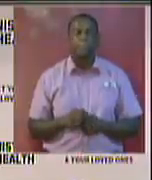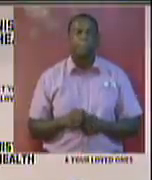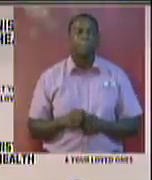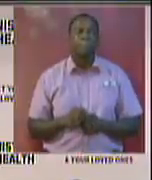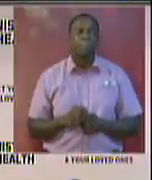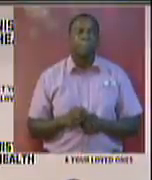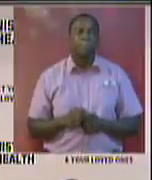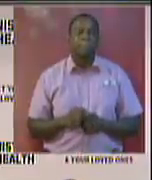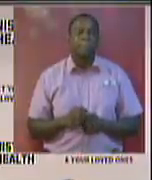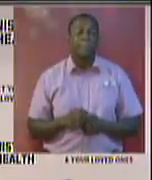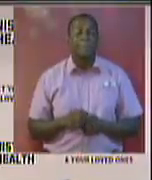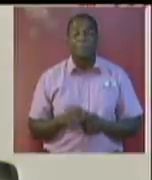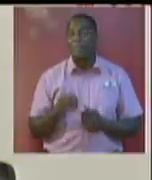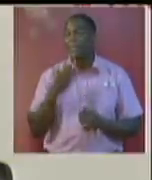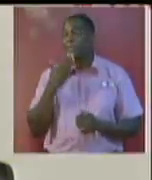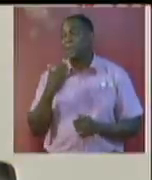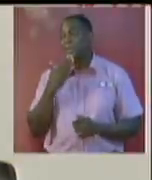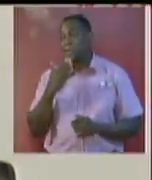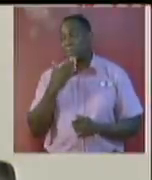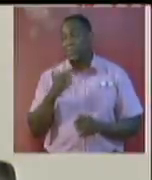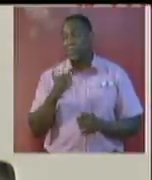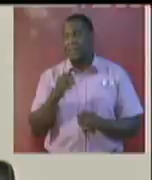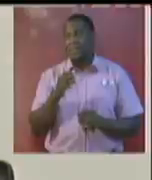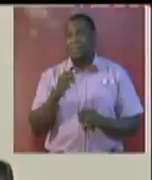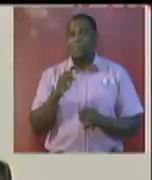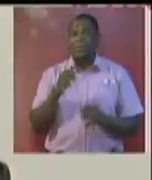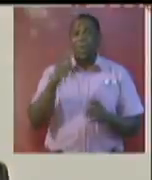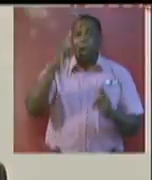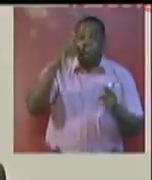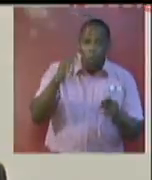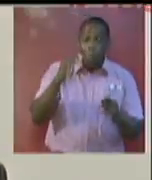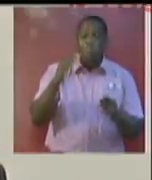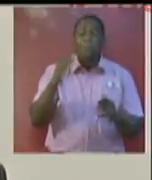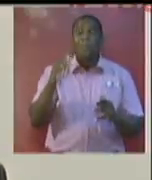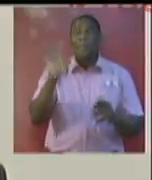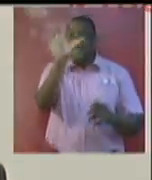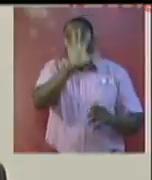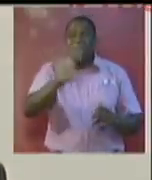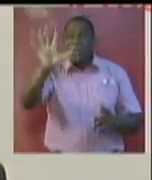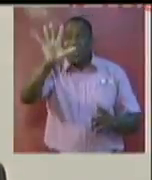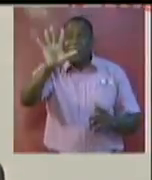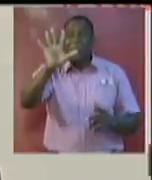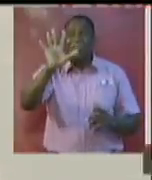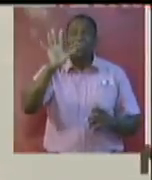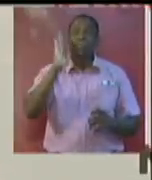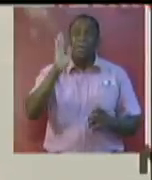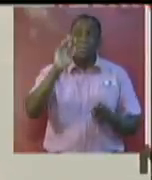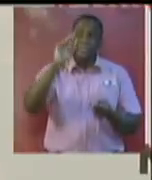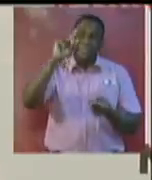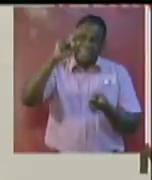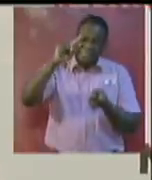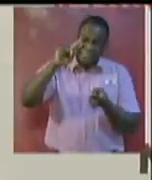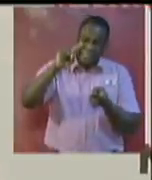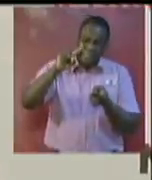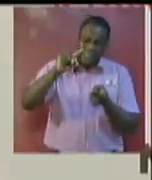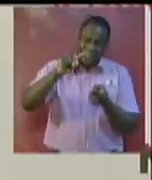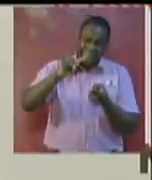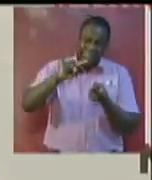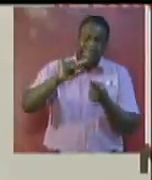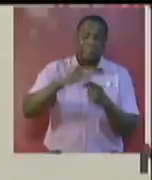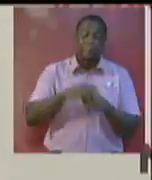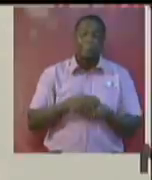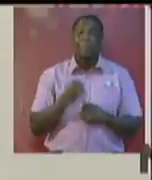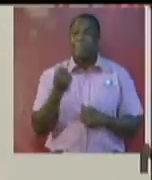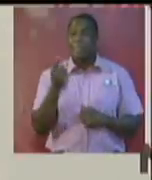reduction in the numbers in St. George East. And of course, in Trinidad and Tobago, our numbers are low now, but we want